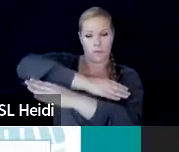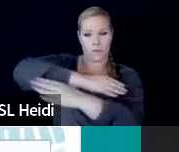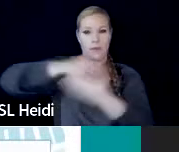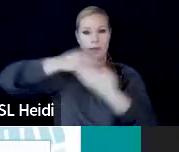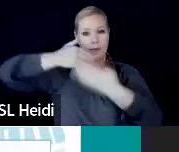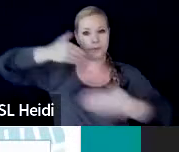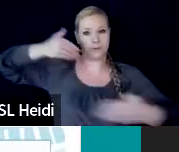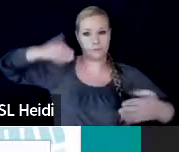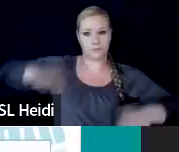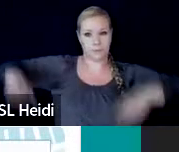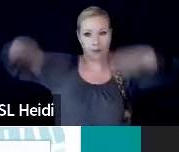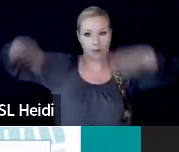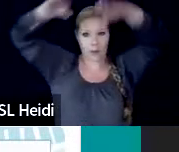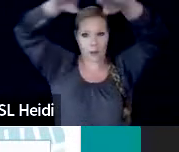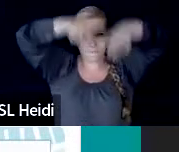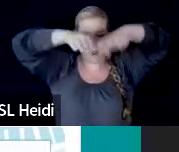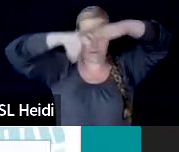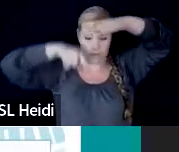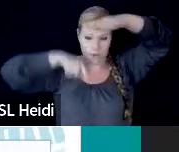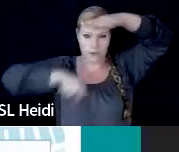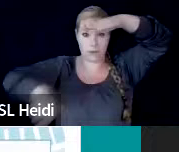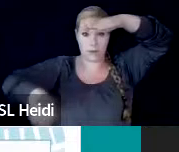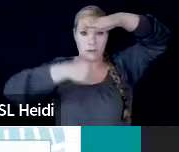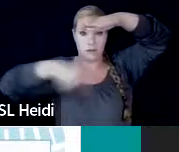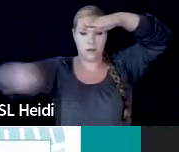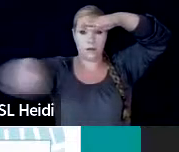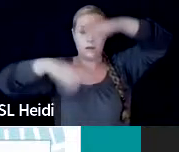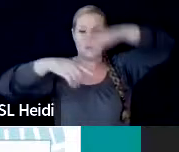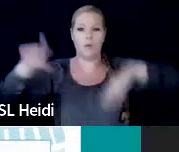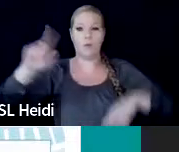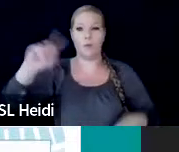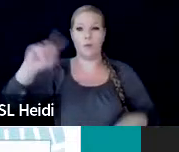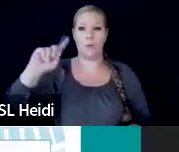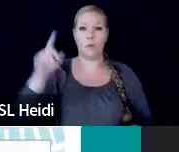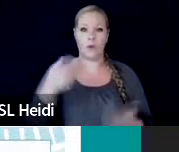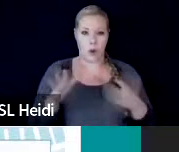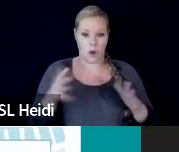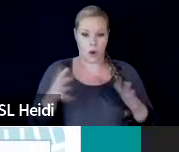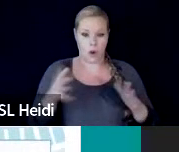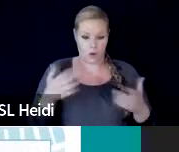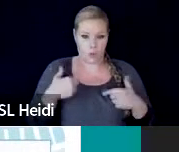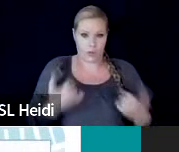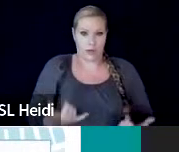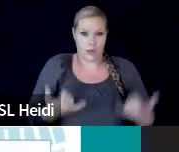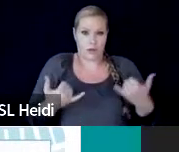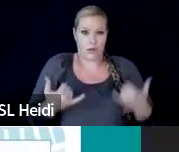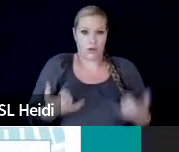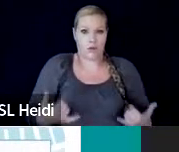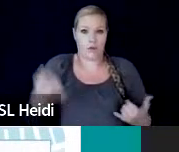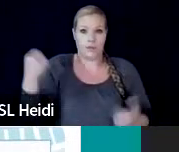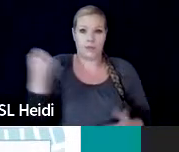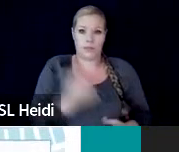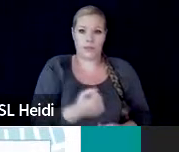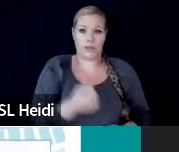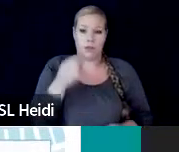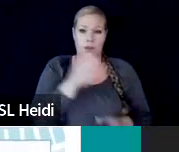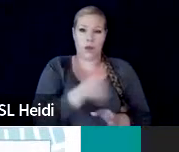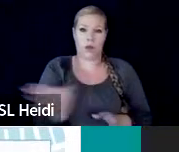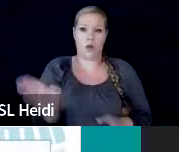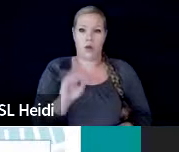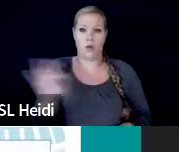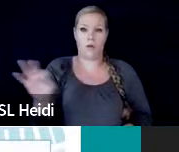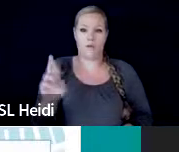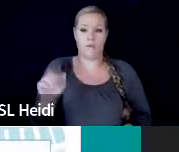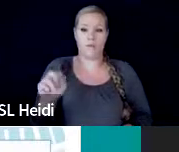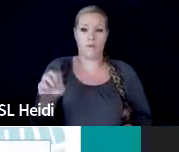is elevated over the top of the existing southbound off-ramp to